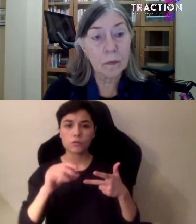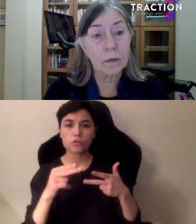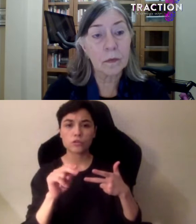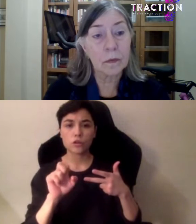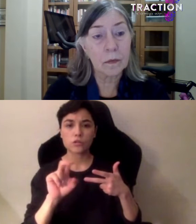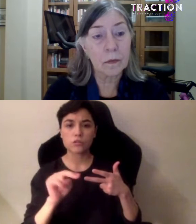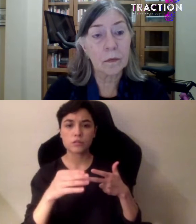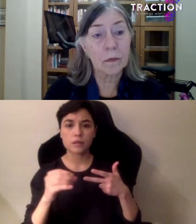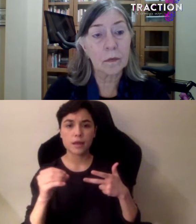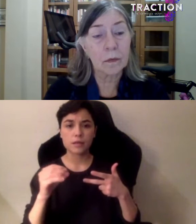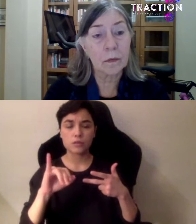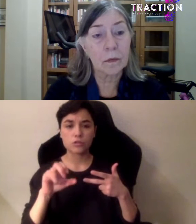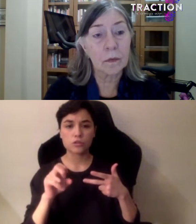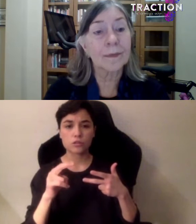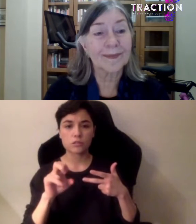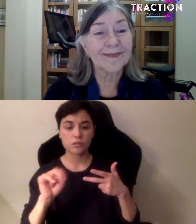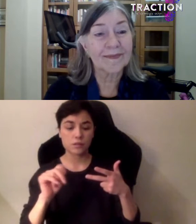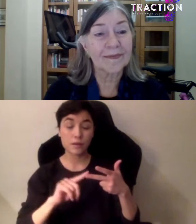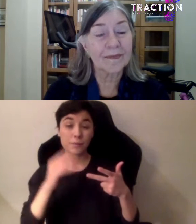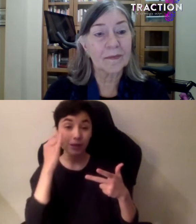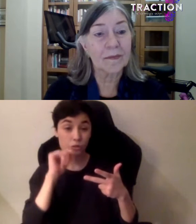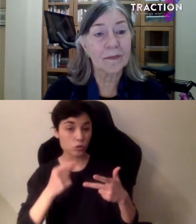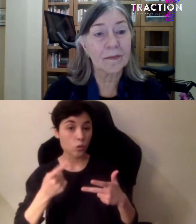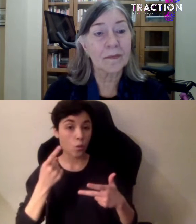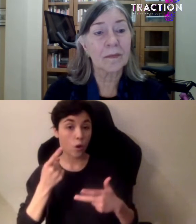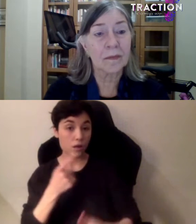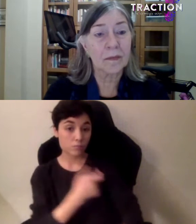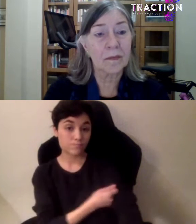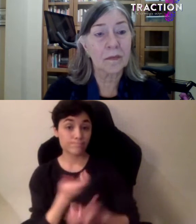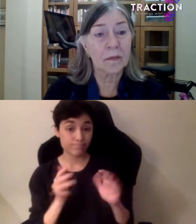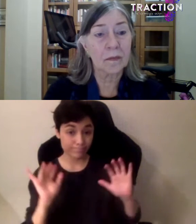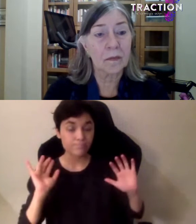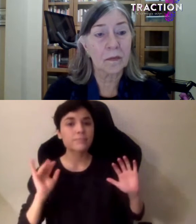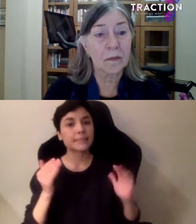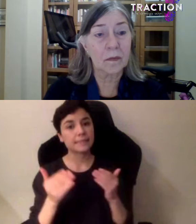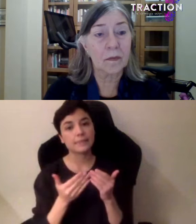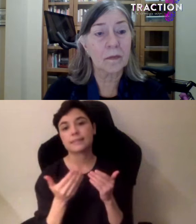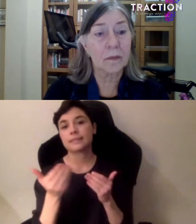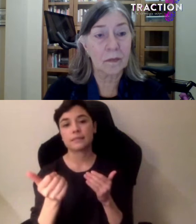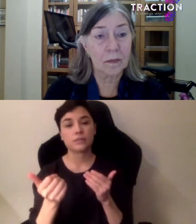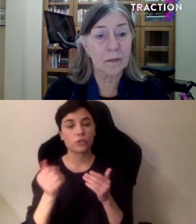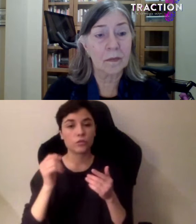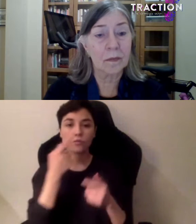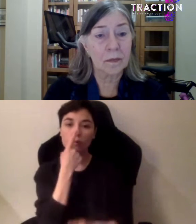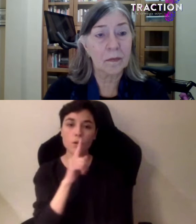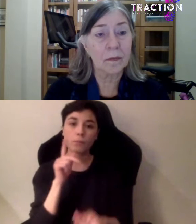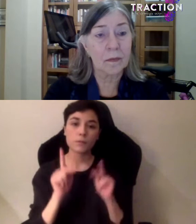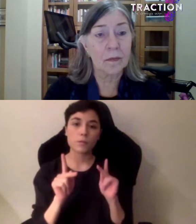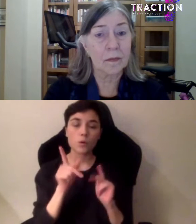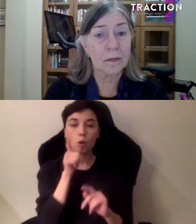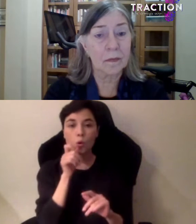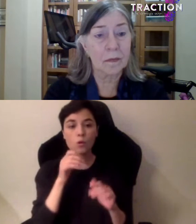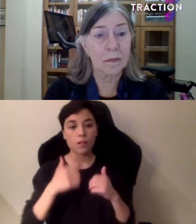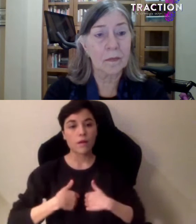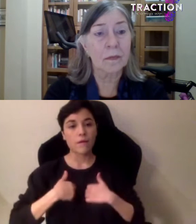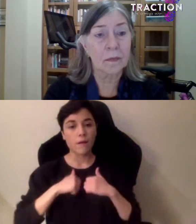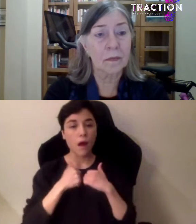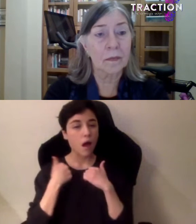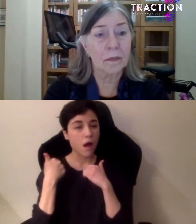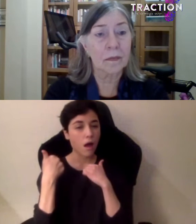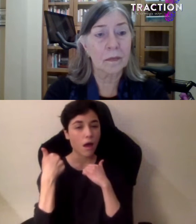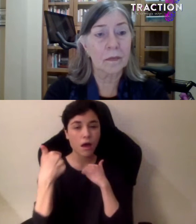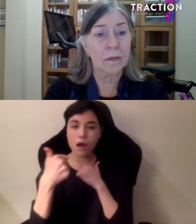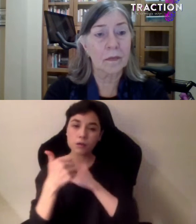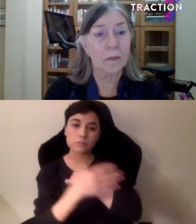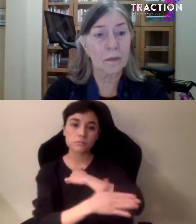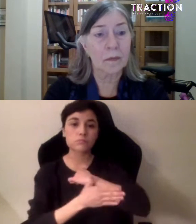much easier for rural populations and folks that have transportation issues to just get the one shot and be done,